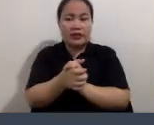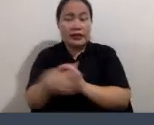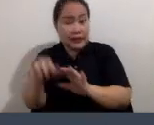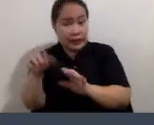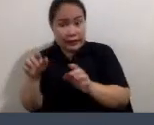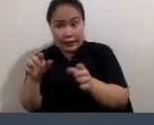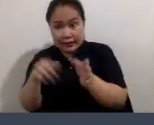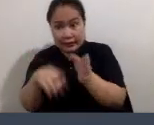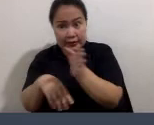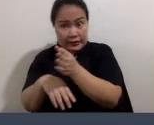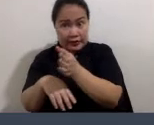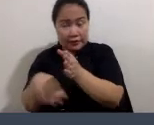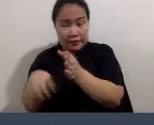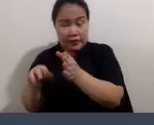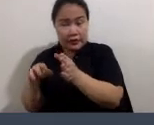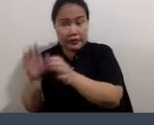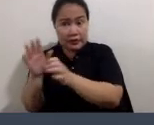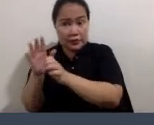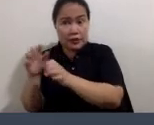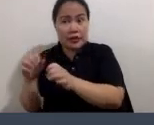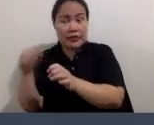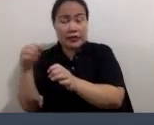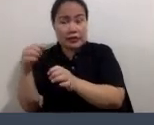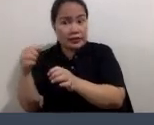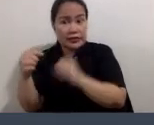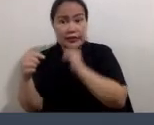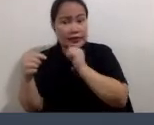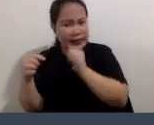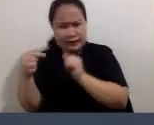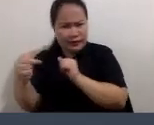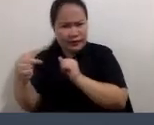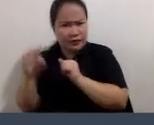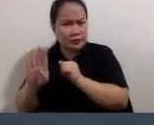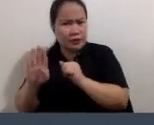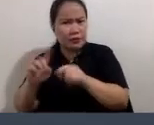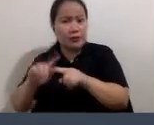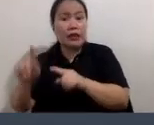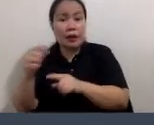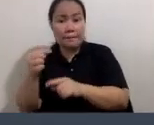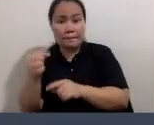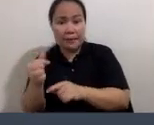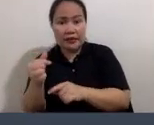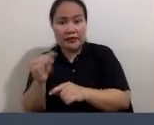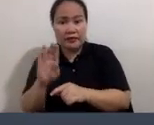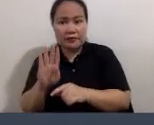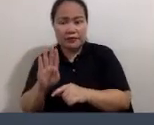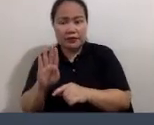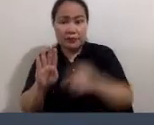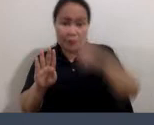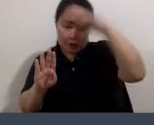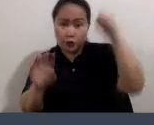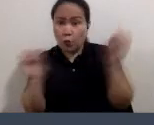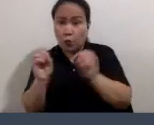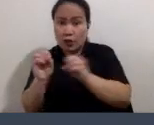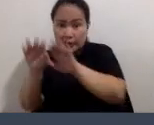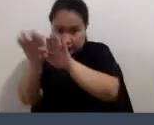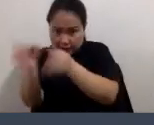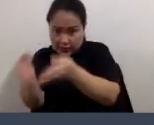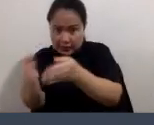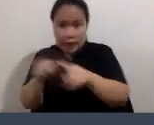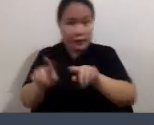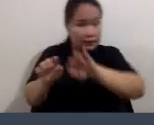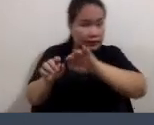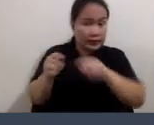iba malito, akala nila this is negative B, okay? So, you just have to follow the pattern,